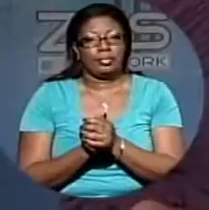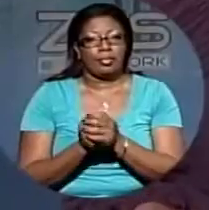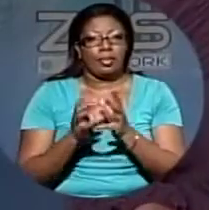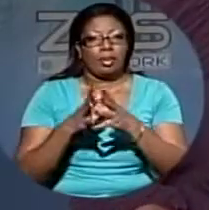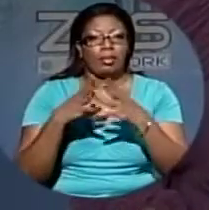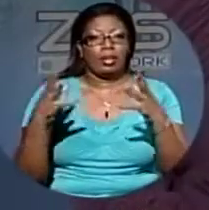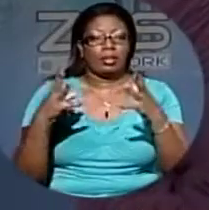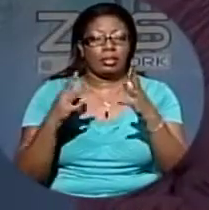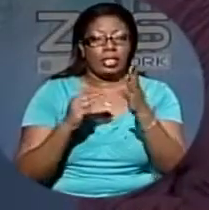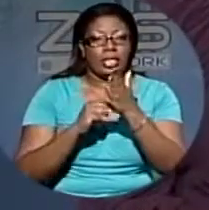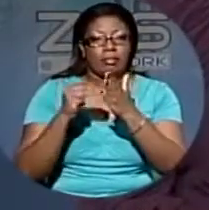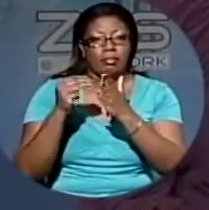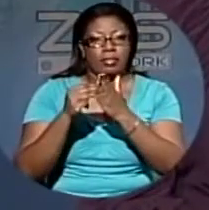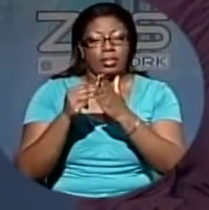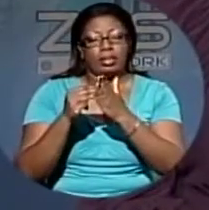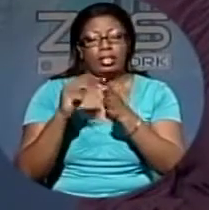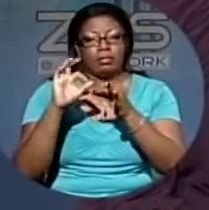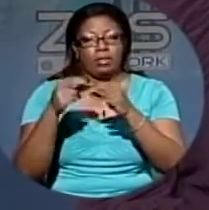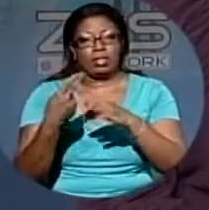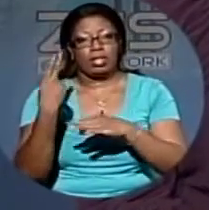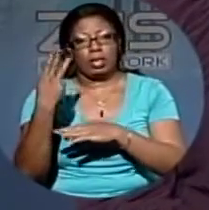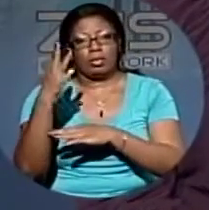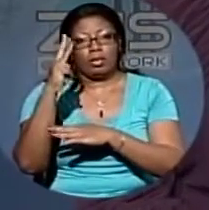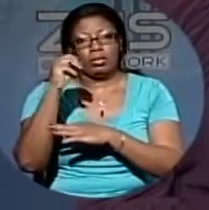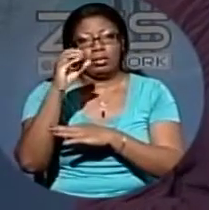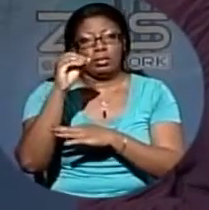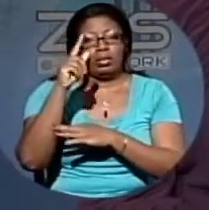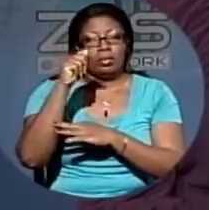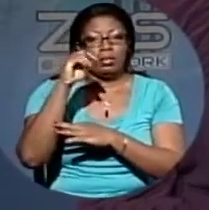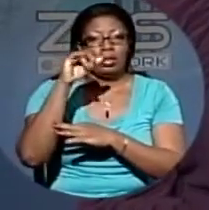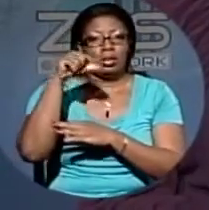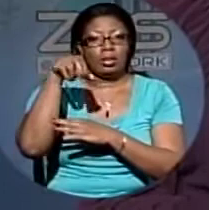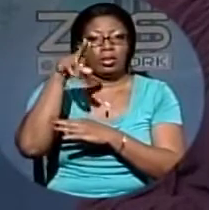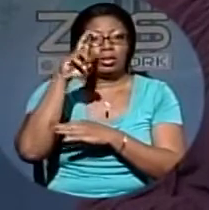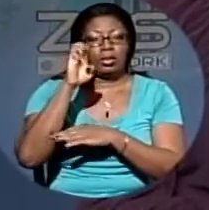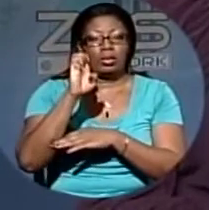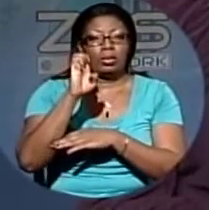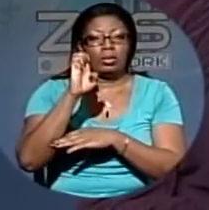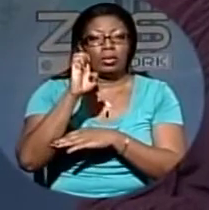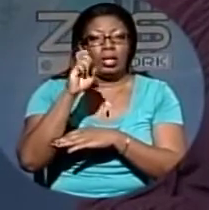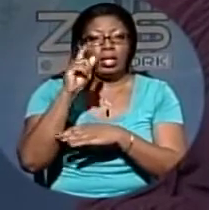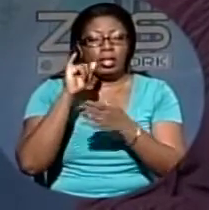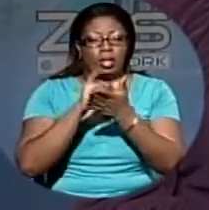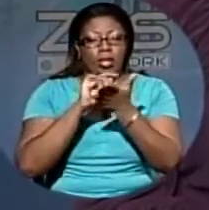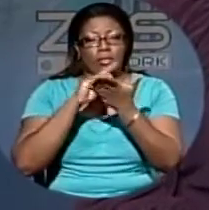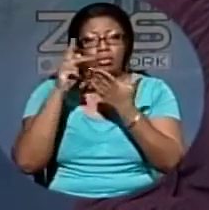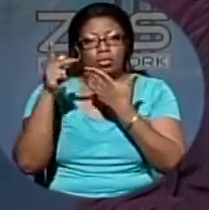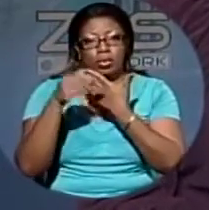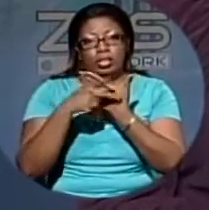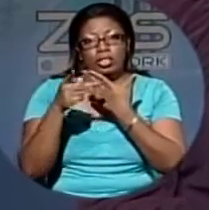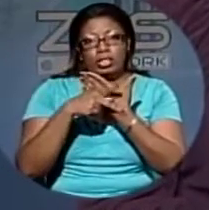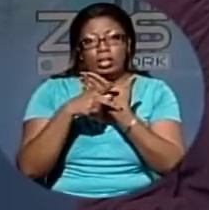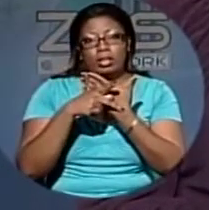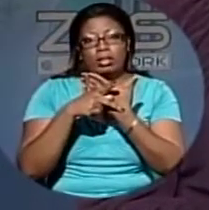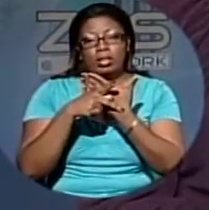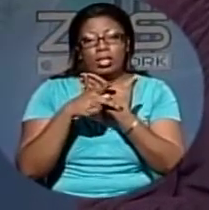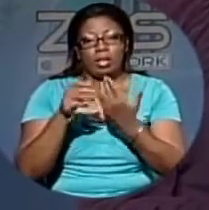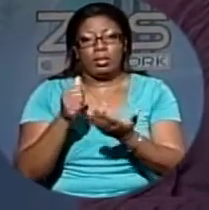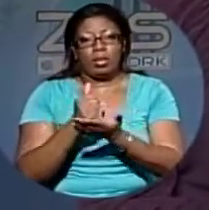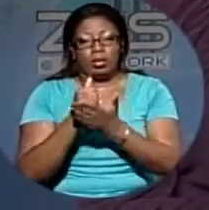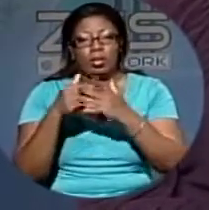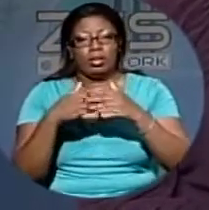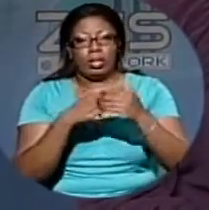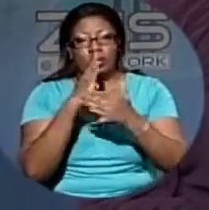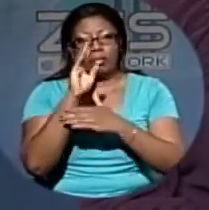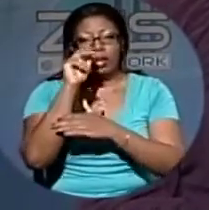A multi-million-dollar facelift to Montague foreshore is on the way. The project is being spearheaded by Kerzner International Bahamas, and once it's done,